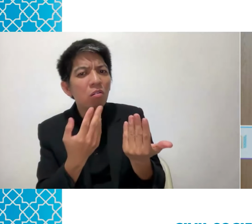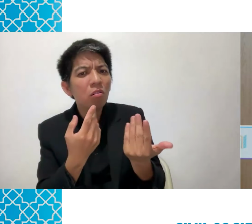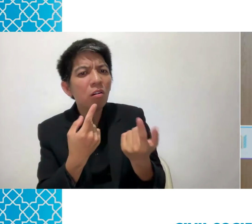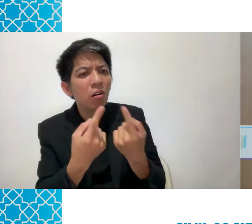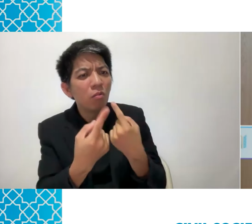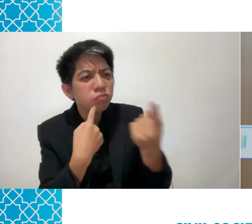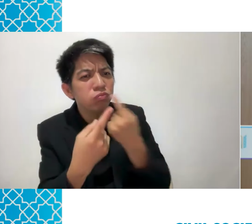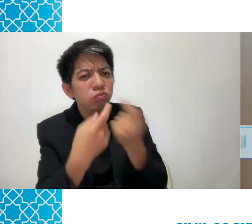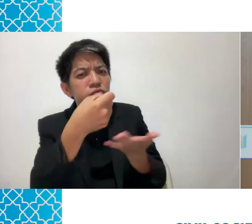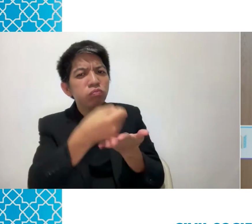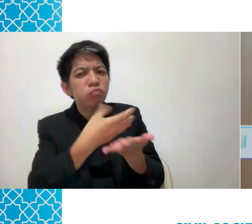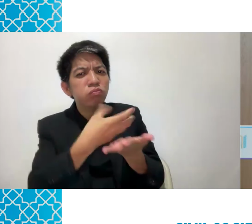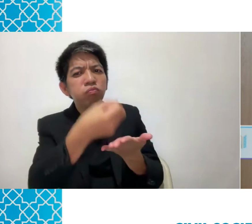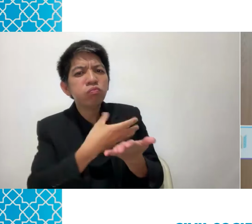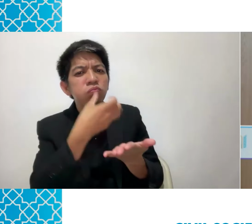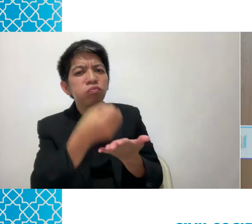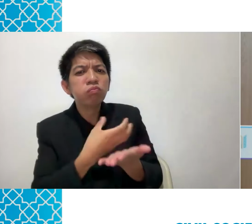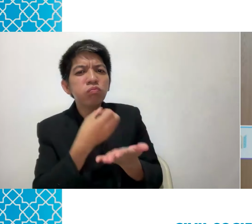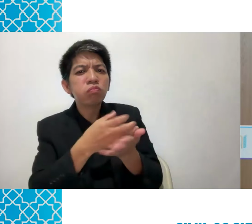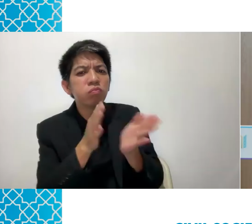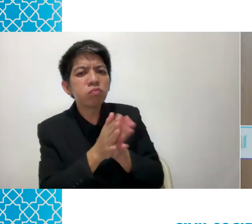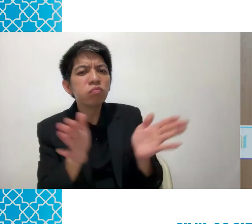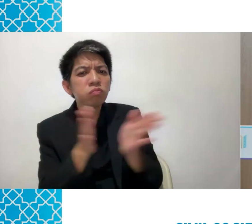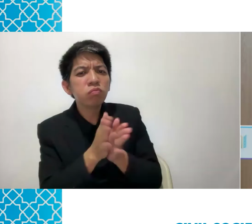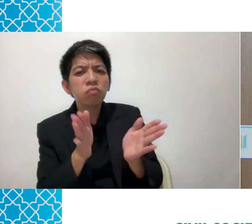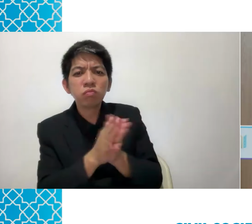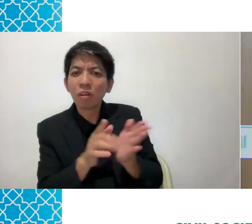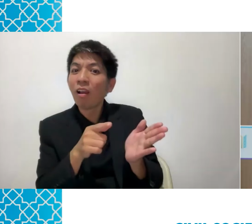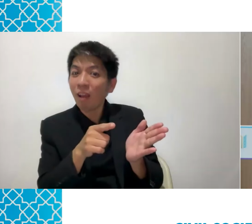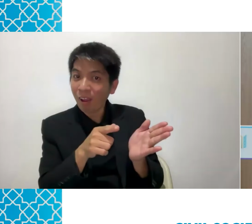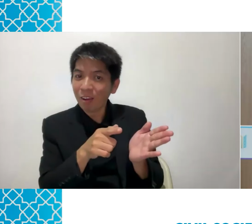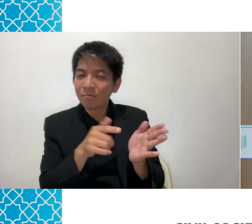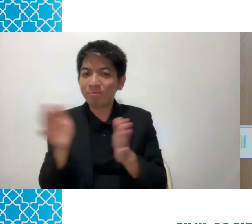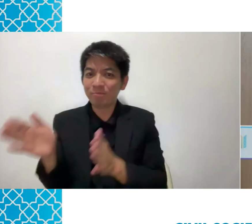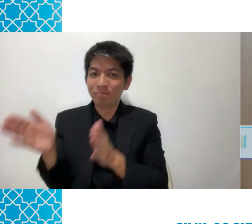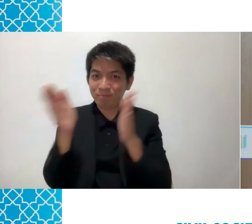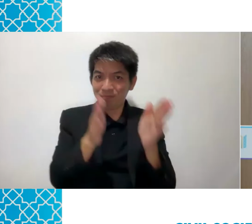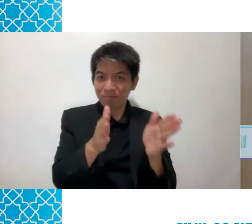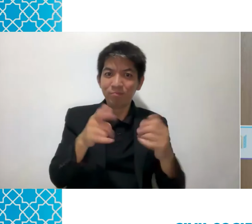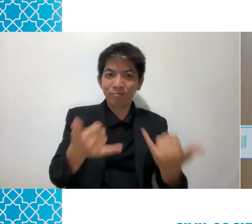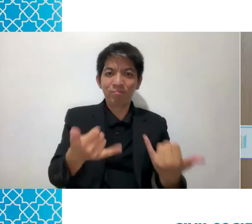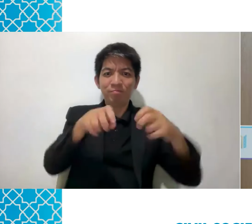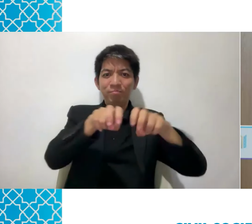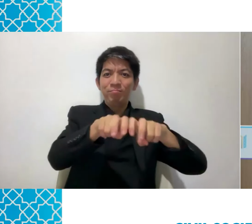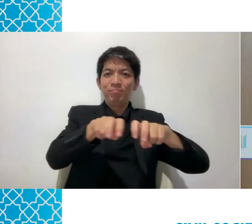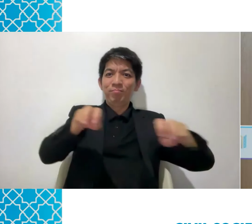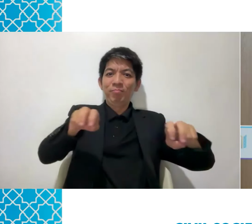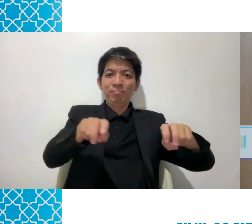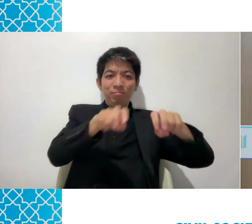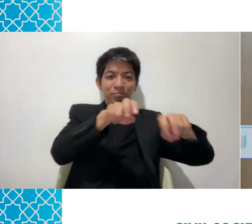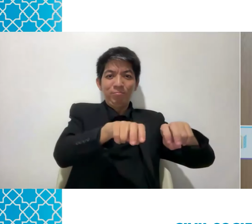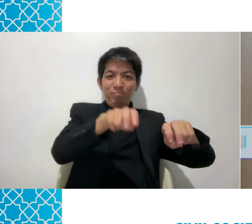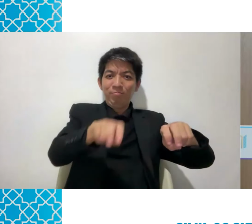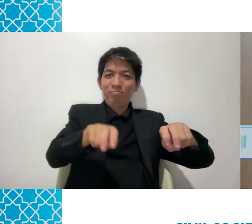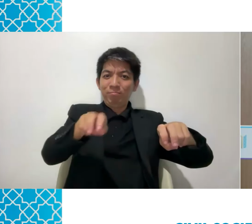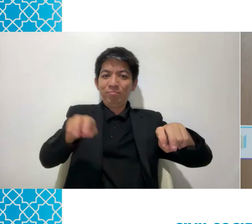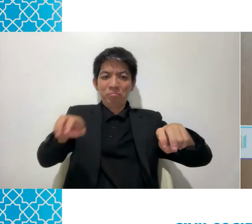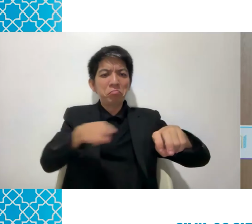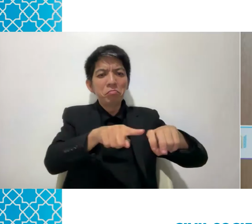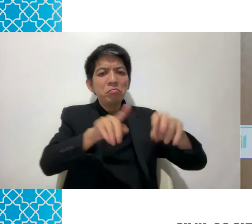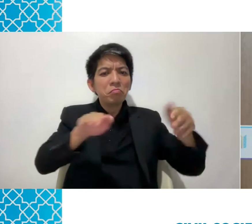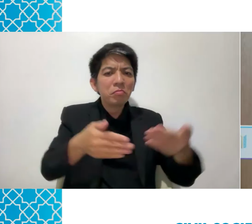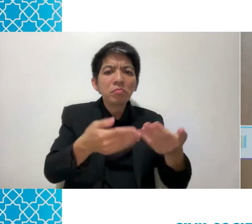Road Safety. Let's meet the rest of our panel. I want to give you a quick introduction and we will all have a round to tell you